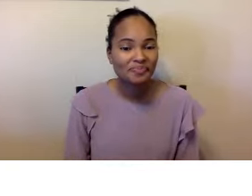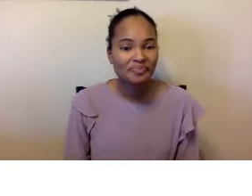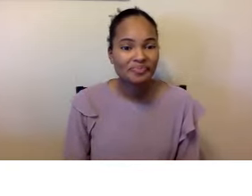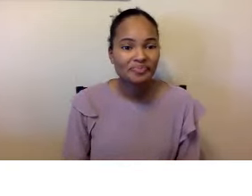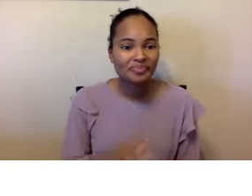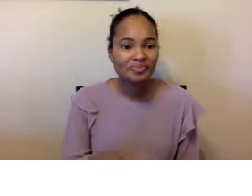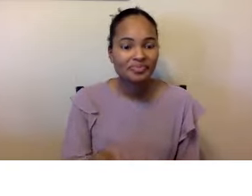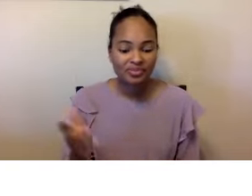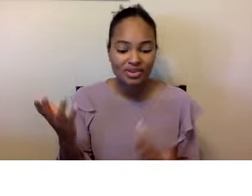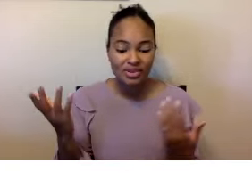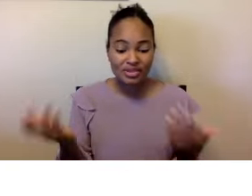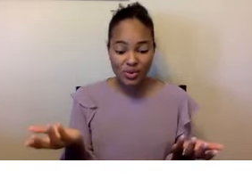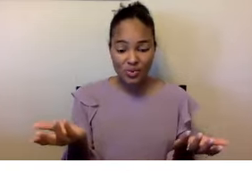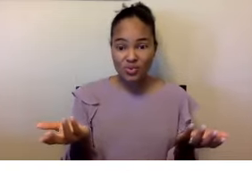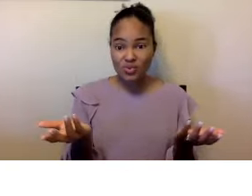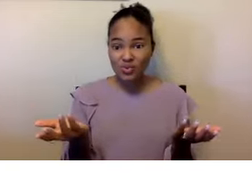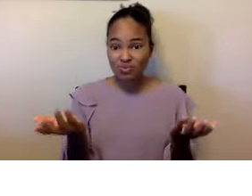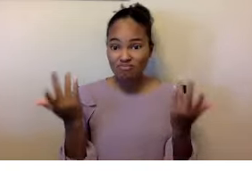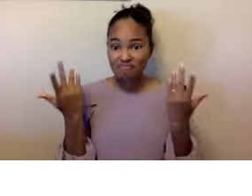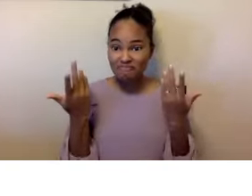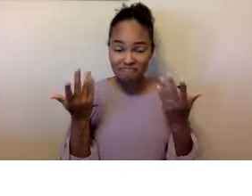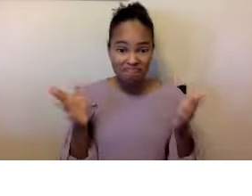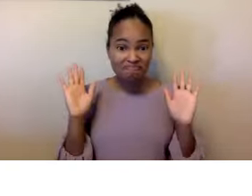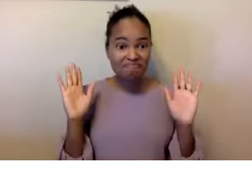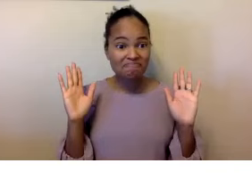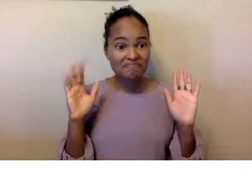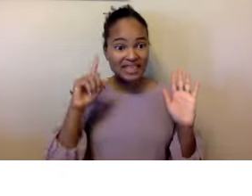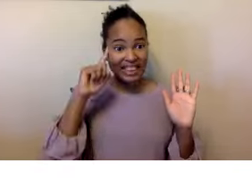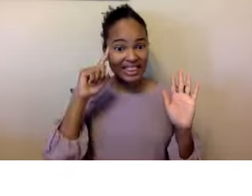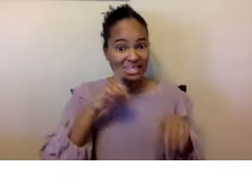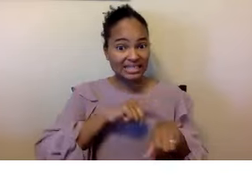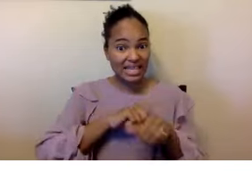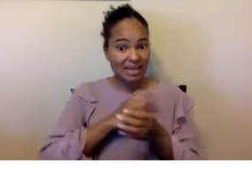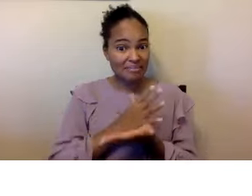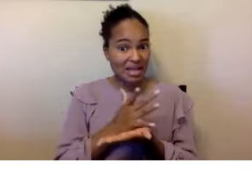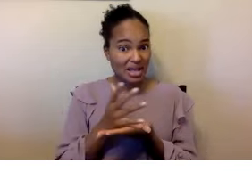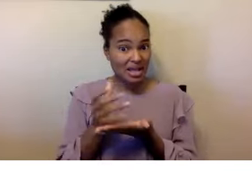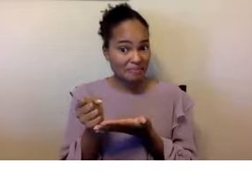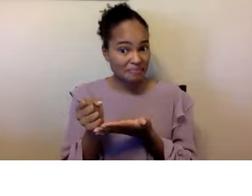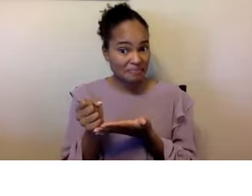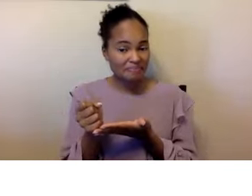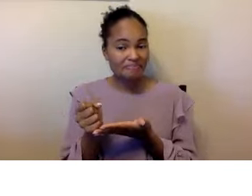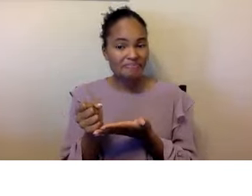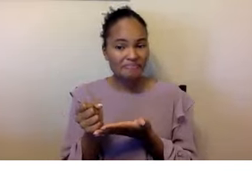So with that said, I think we're coming up at the end of our time.